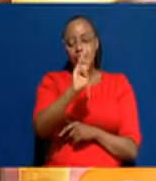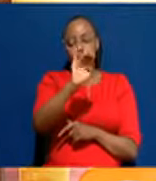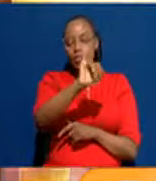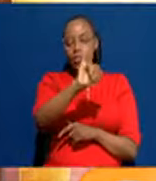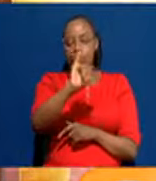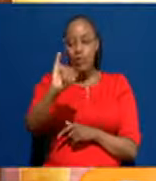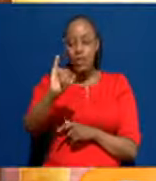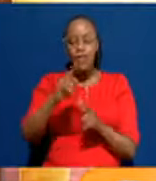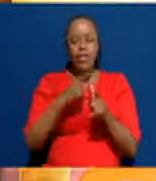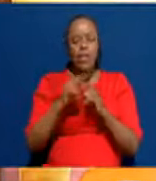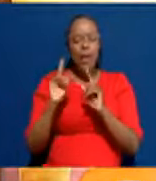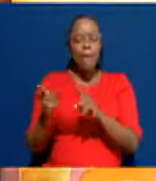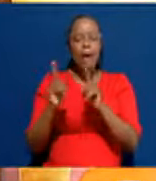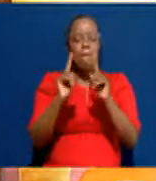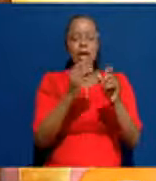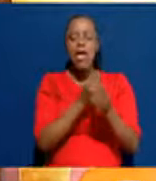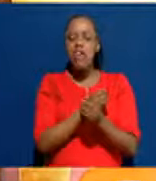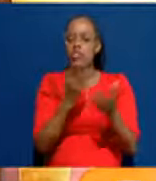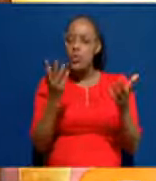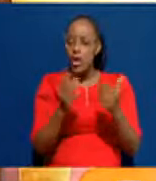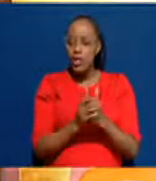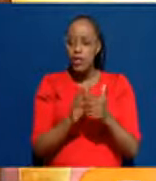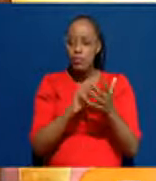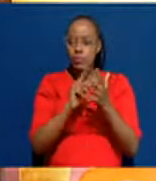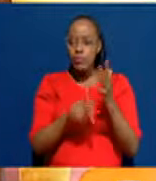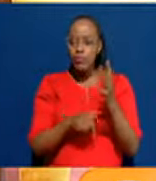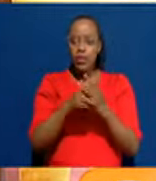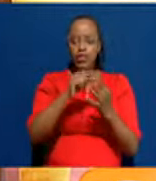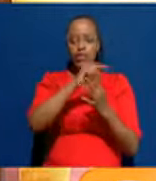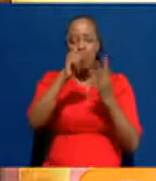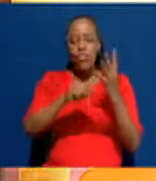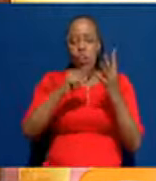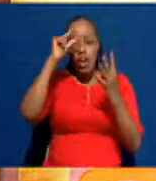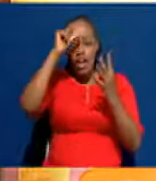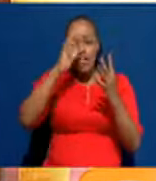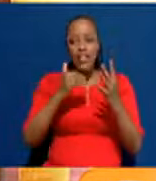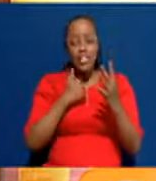just all up and down? Up and down. So I have 4 governors, so.